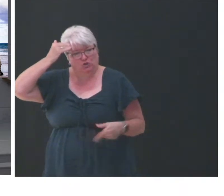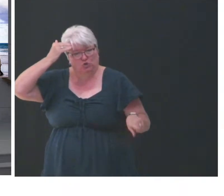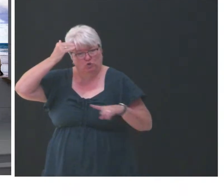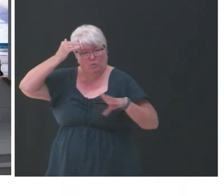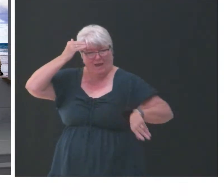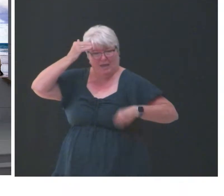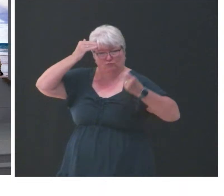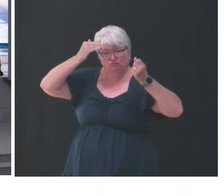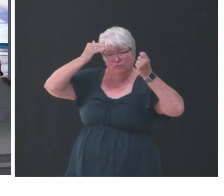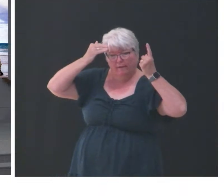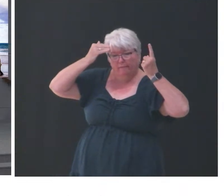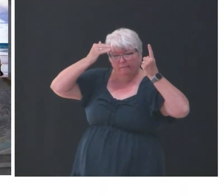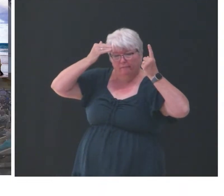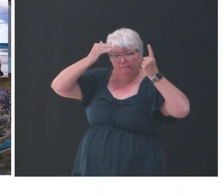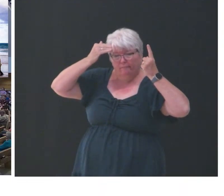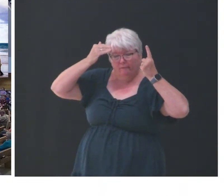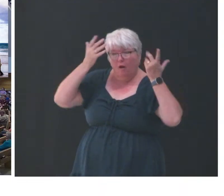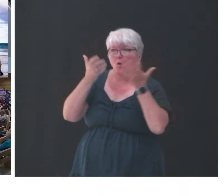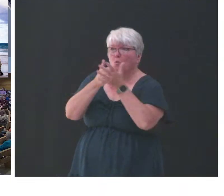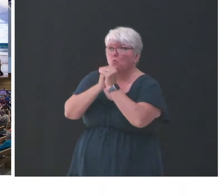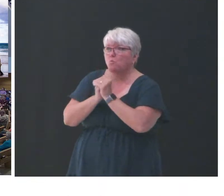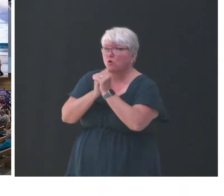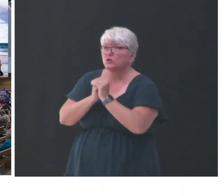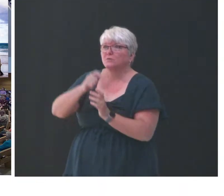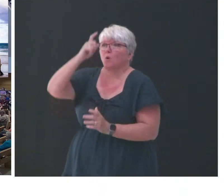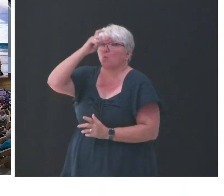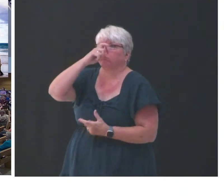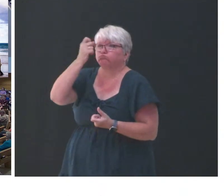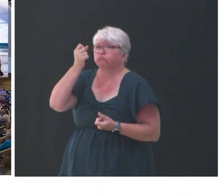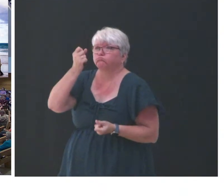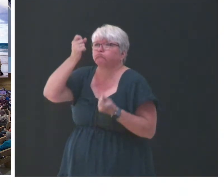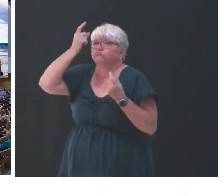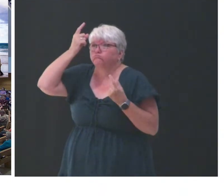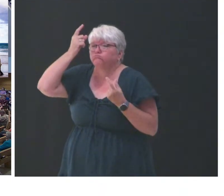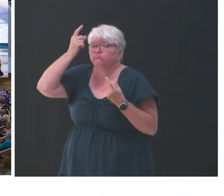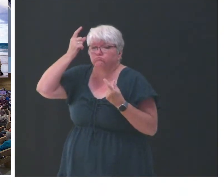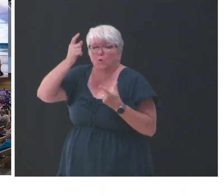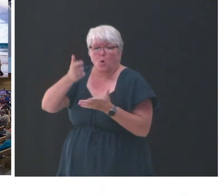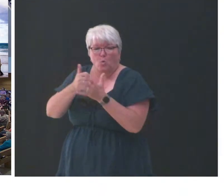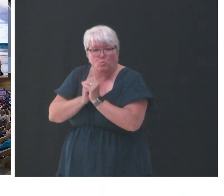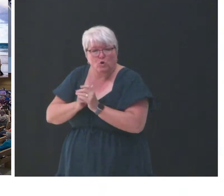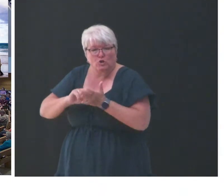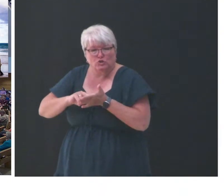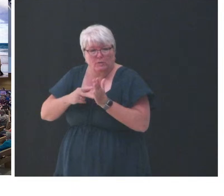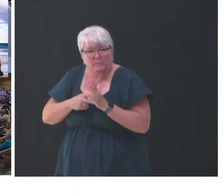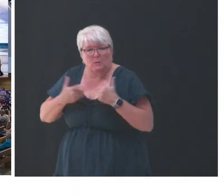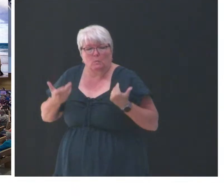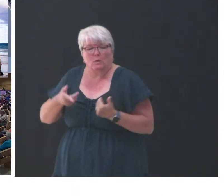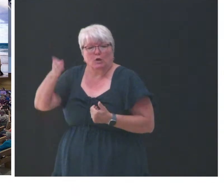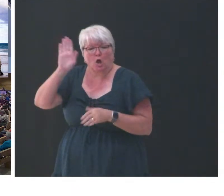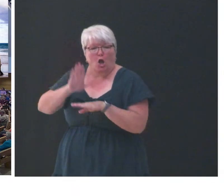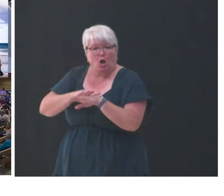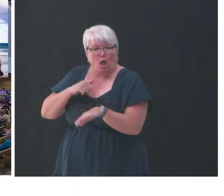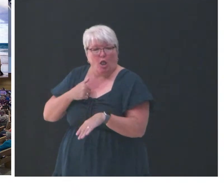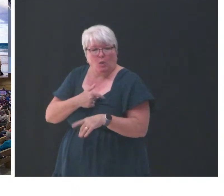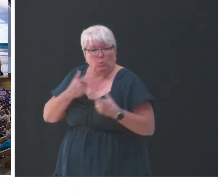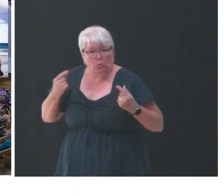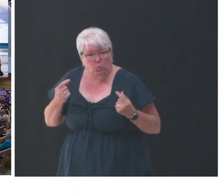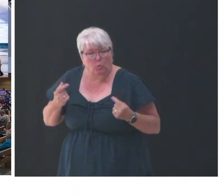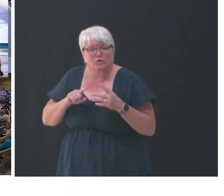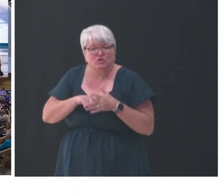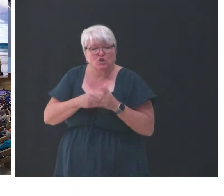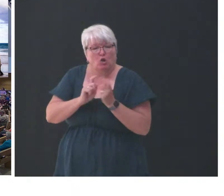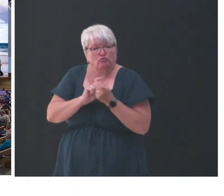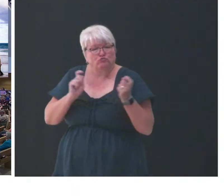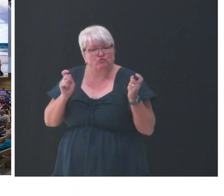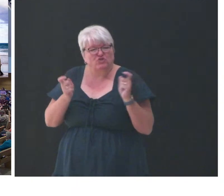add understanding and you worship from a place of wisdom and understand what worship is and what God has called us to, it starts to